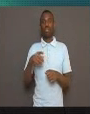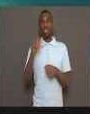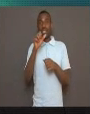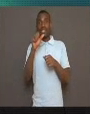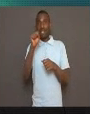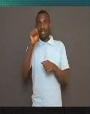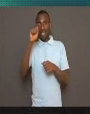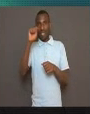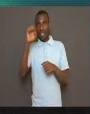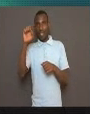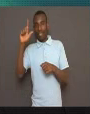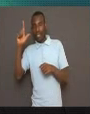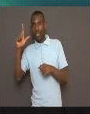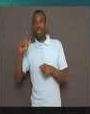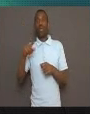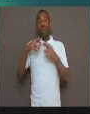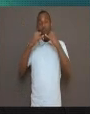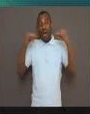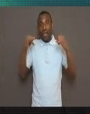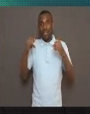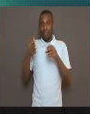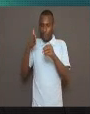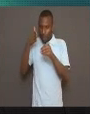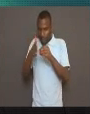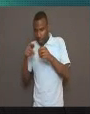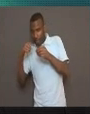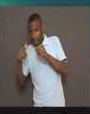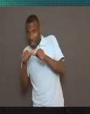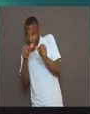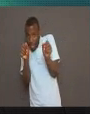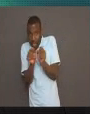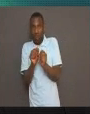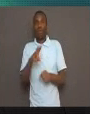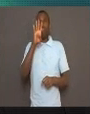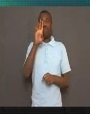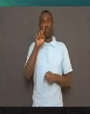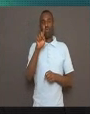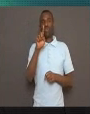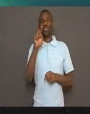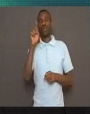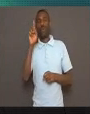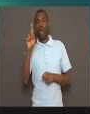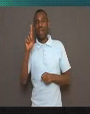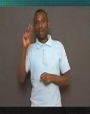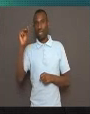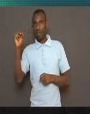a cross-sectional area of 4.1 millimeters